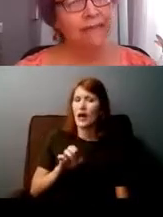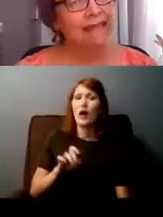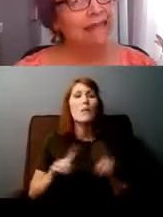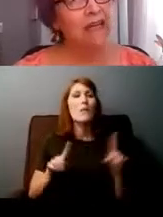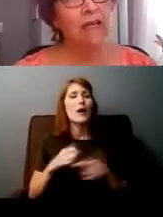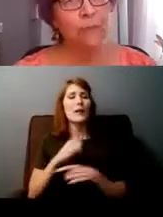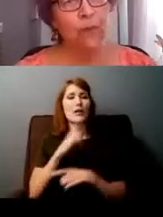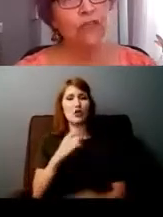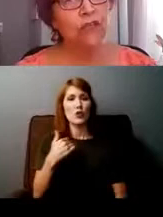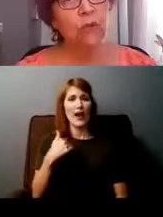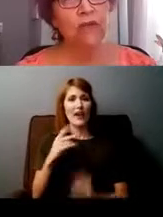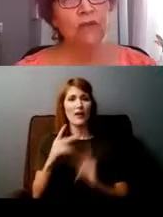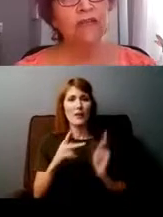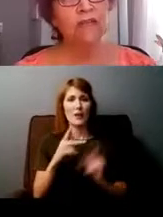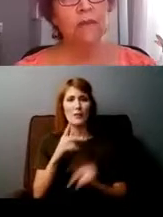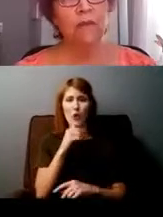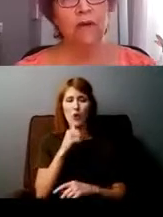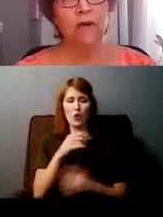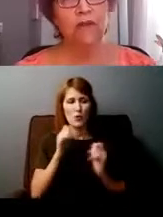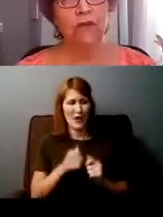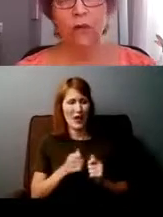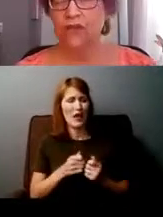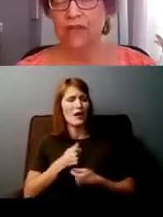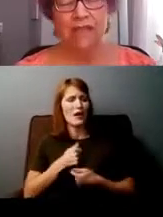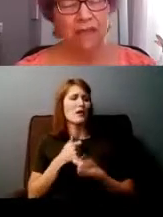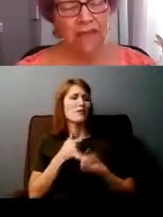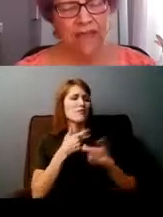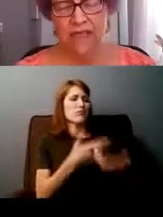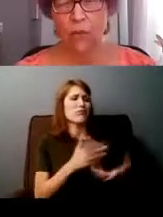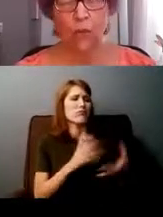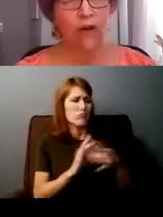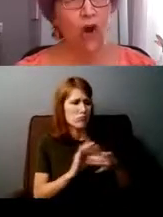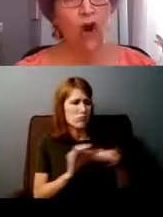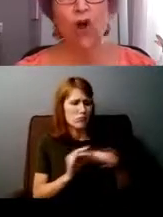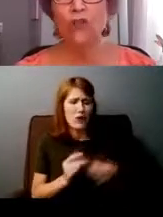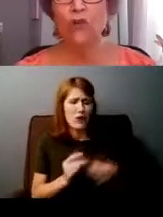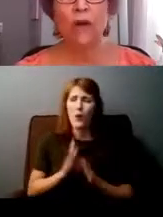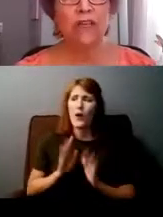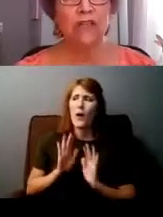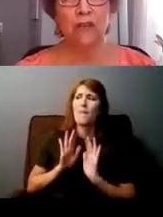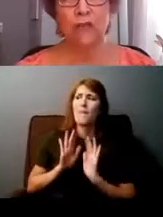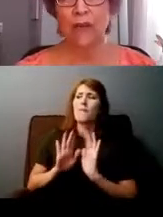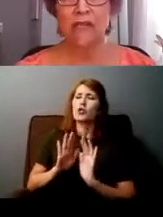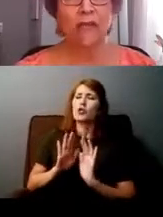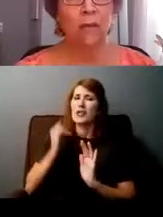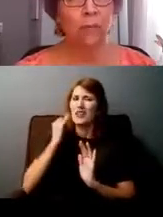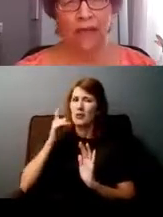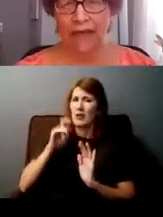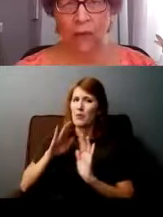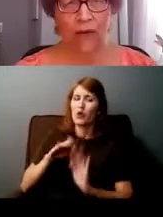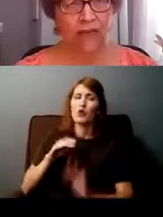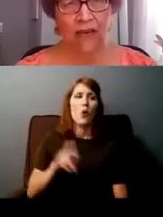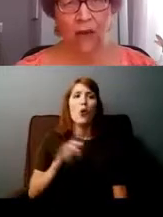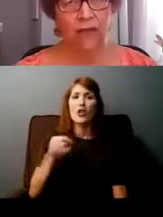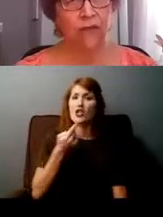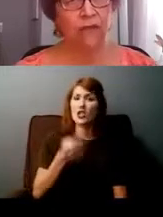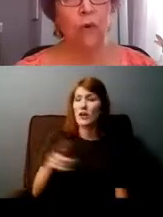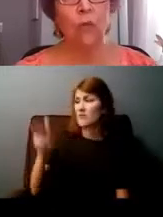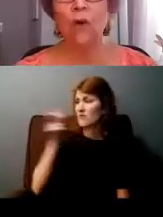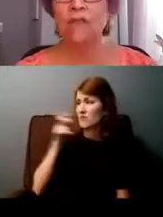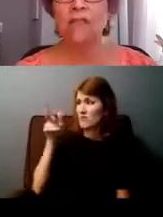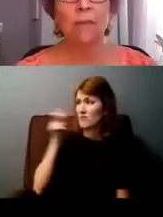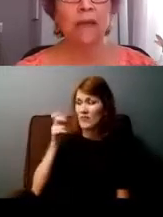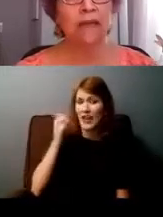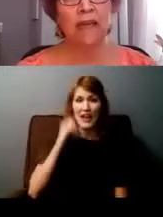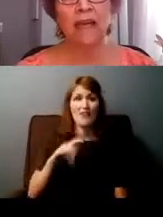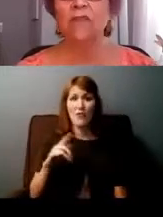will kind of push you when you need to be pushed, or just listen when all you want to do is complain right now and you don't